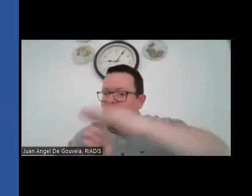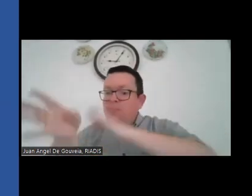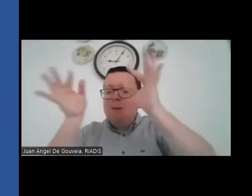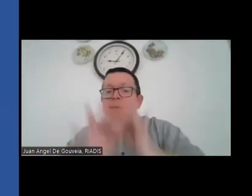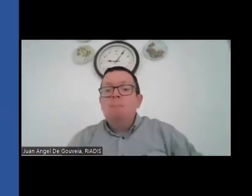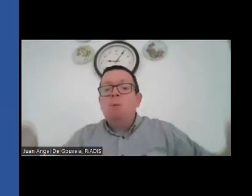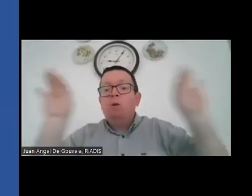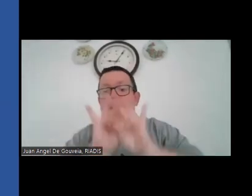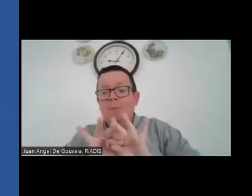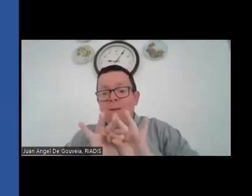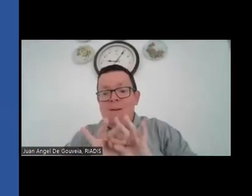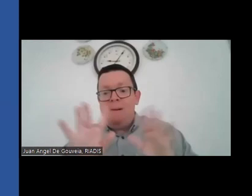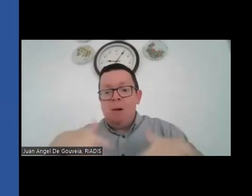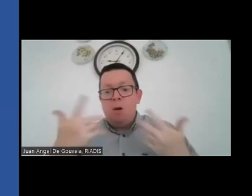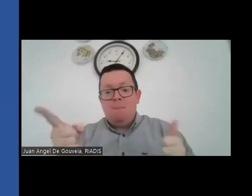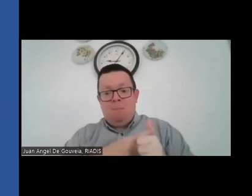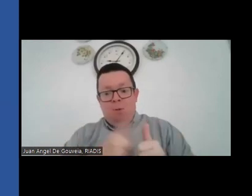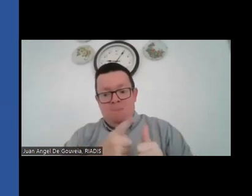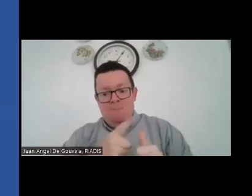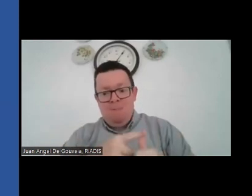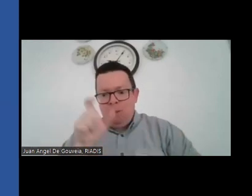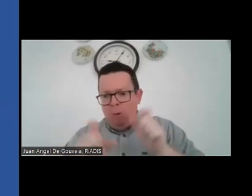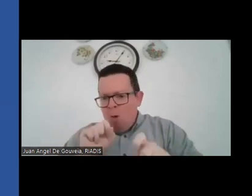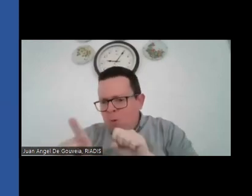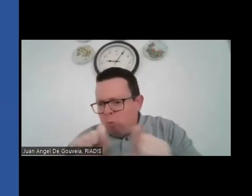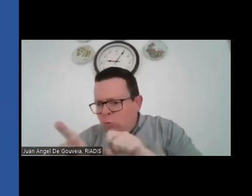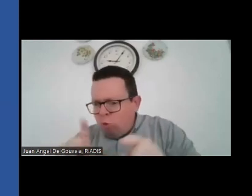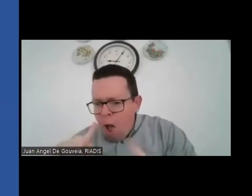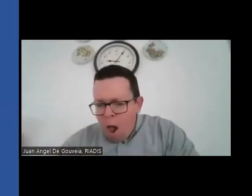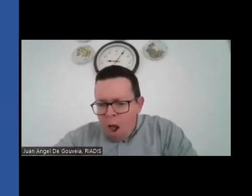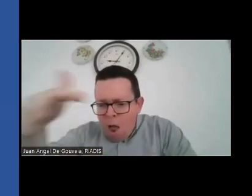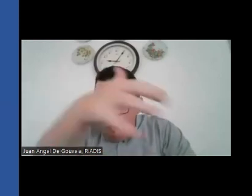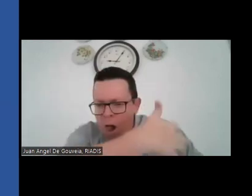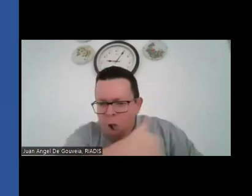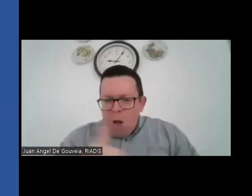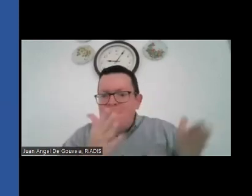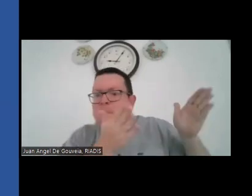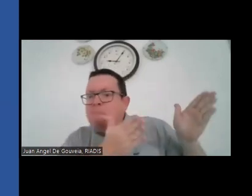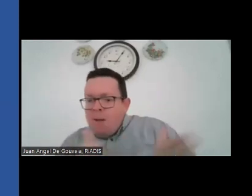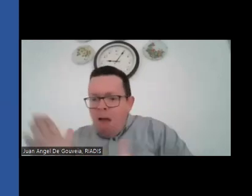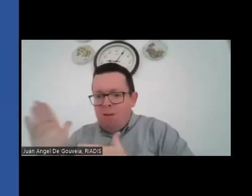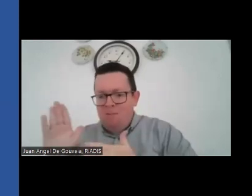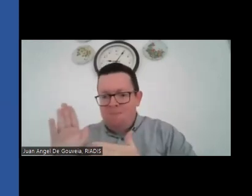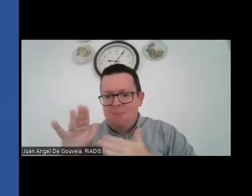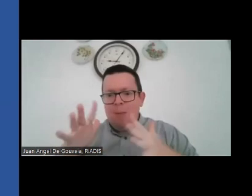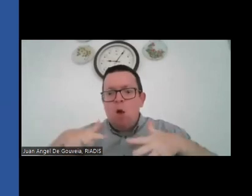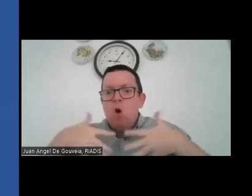consultation plans for to have the OPDs within these plans. Next,